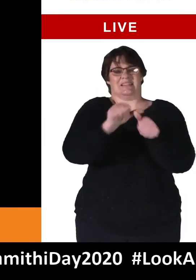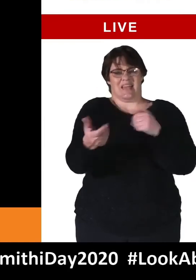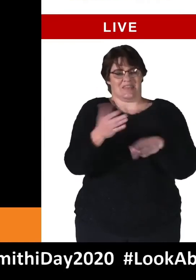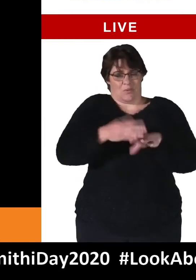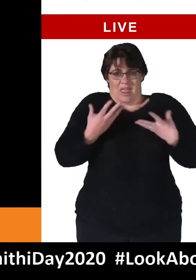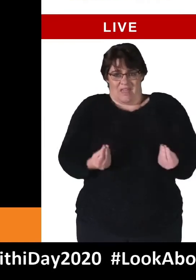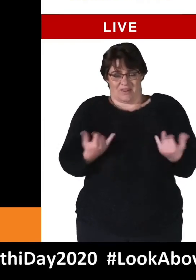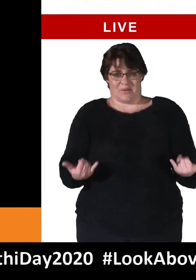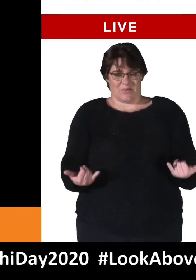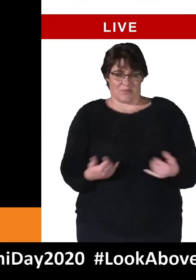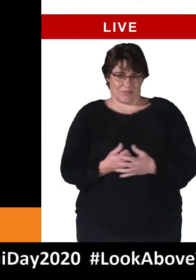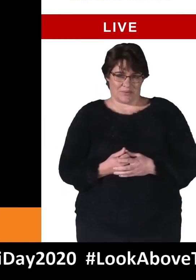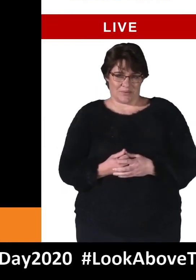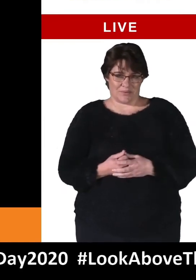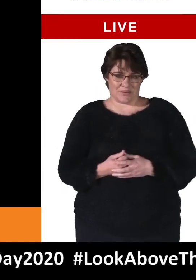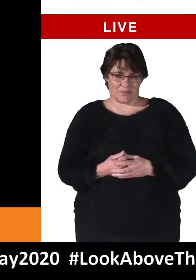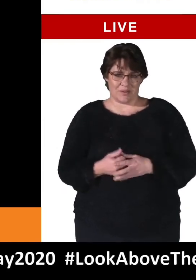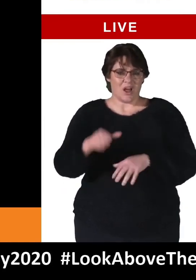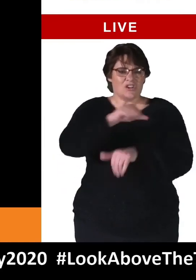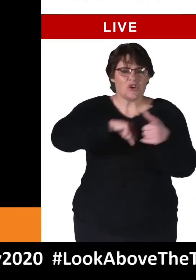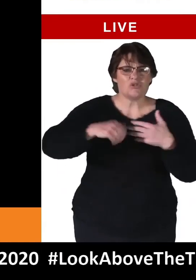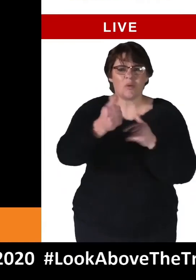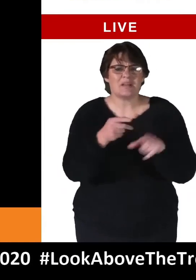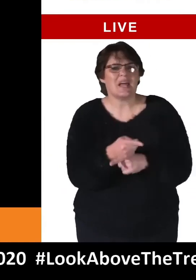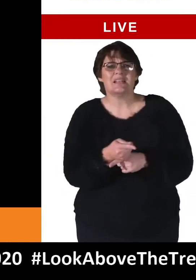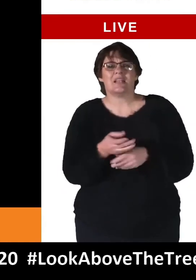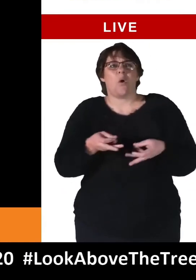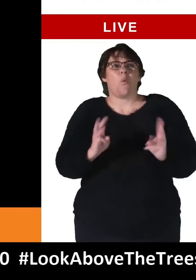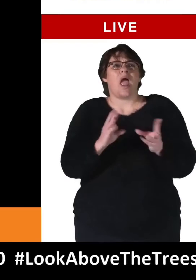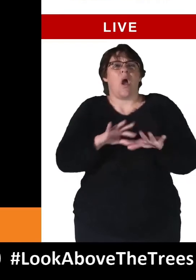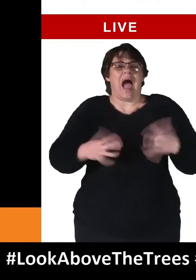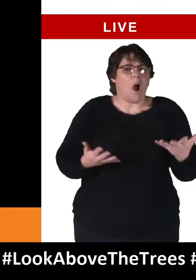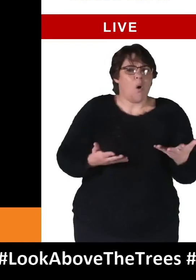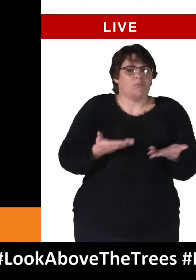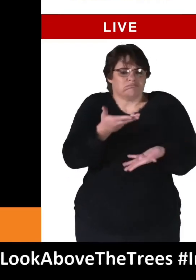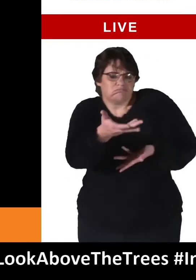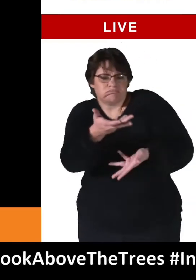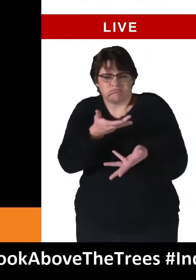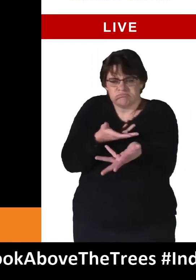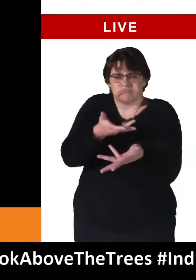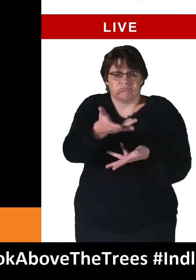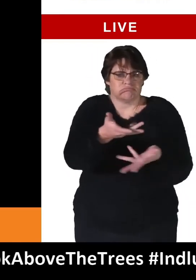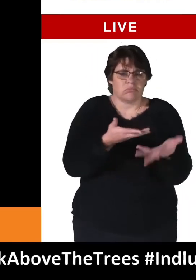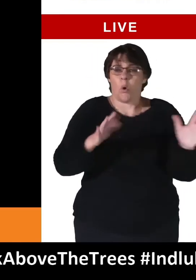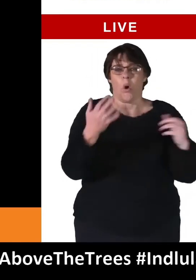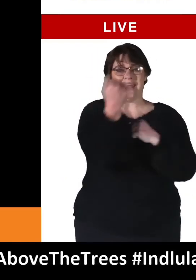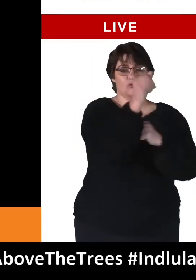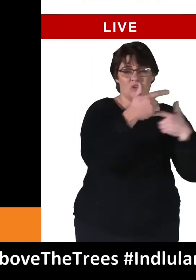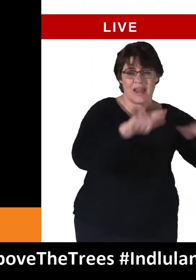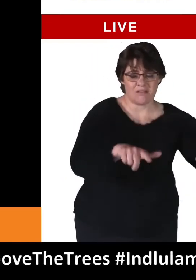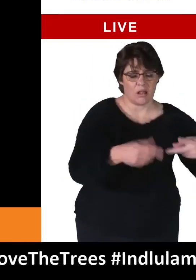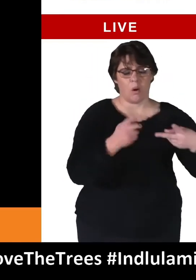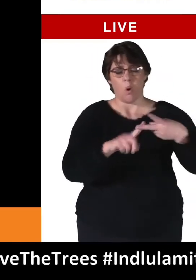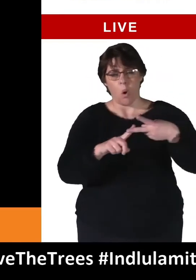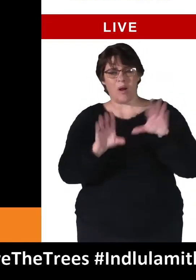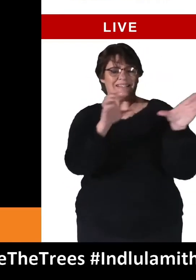have. Social compact must be in the form of a dialogue, either at industry level or